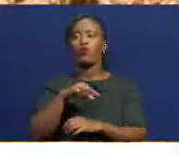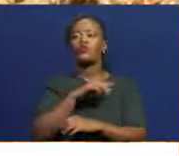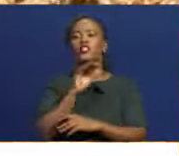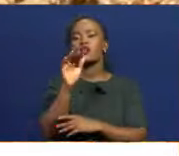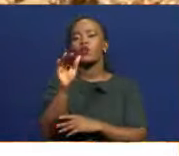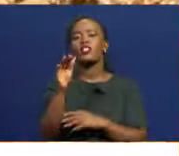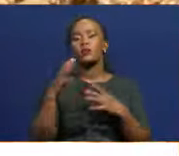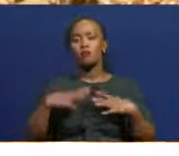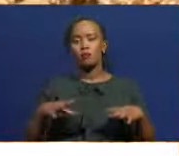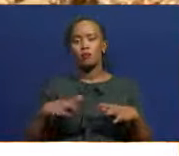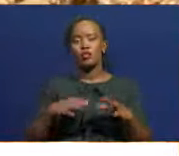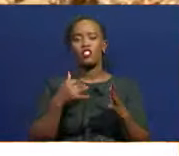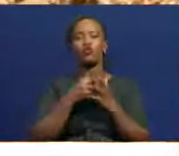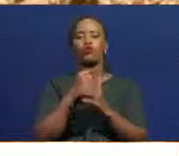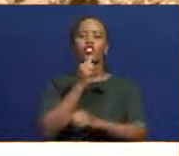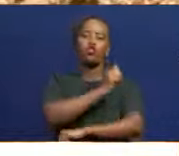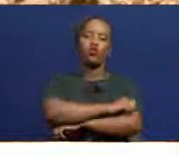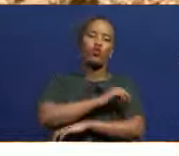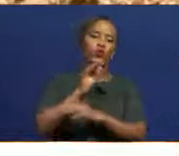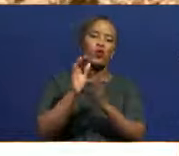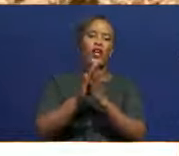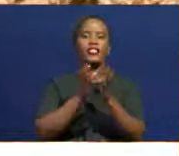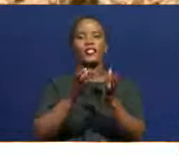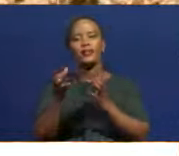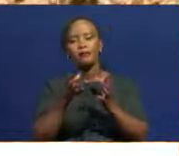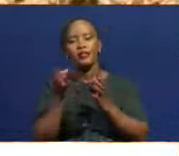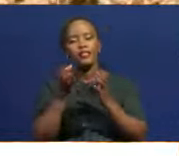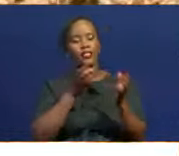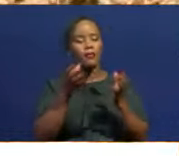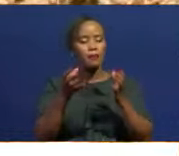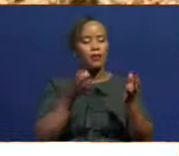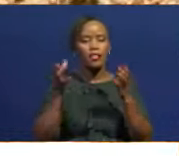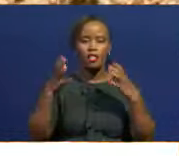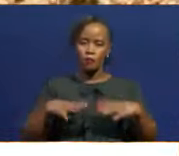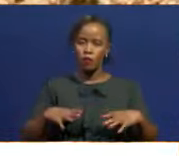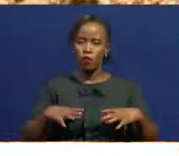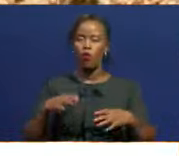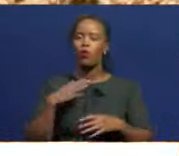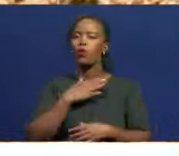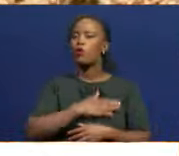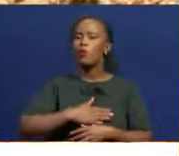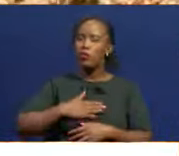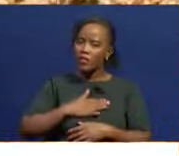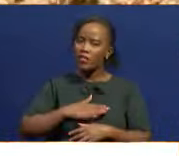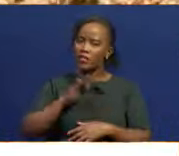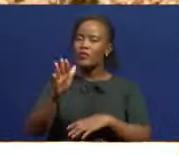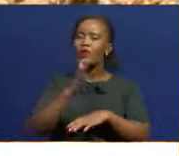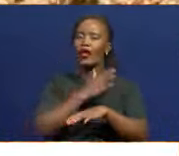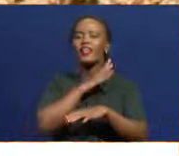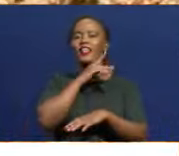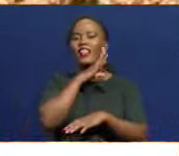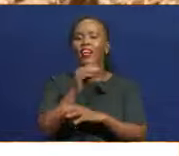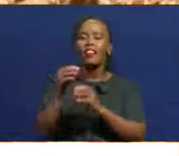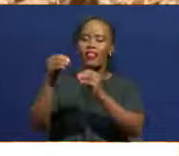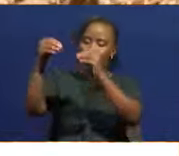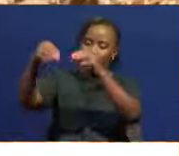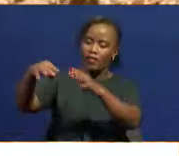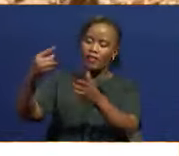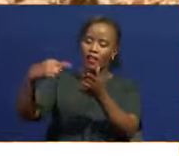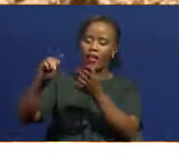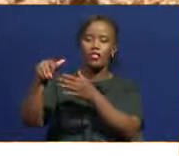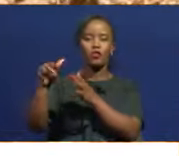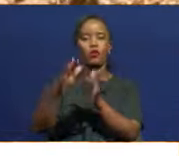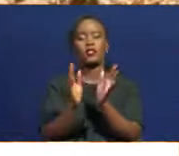mashule, ikiwemo mabiashara makubwa makubwa na yale madogo, tafadhali weka waste yako mahali inastahili. Kama